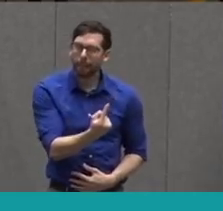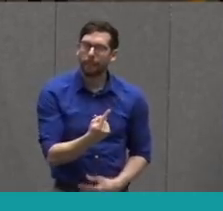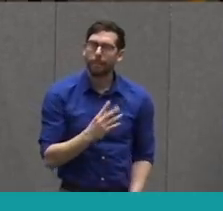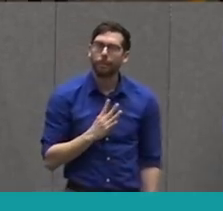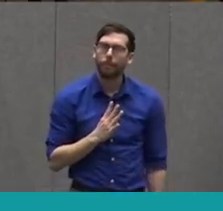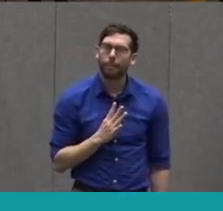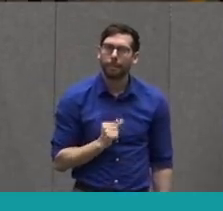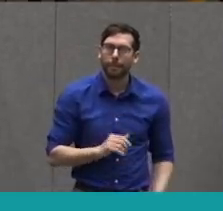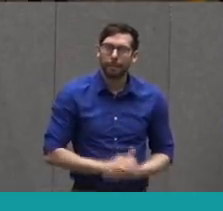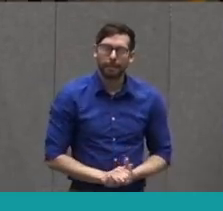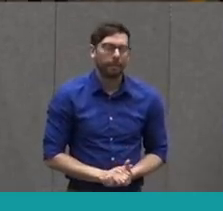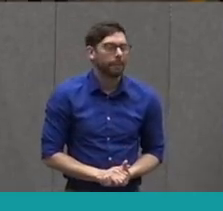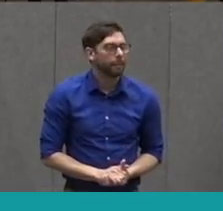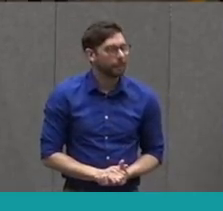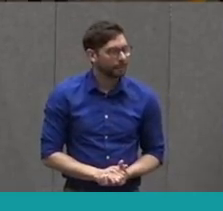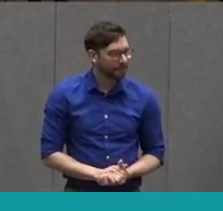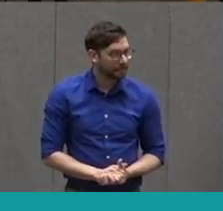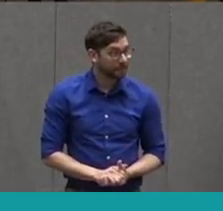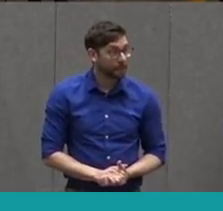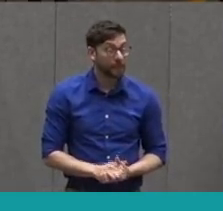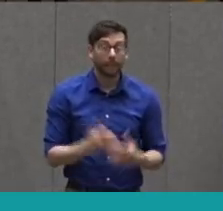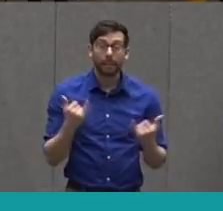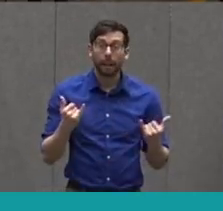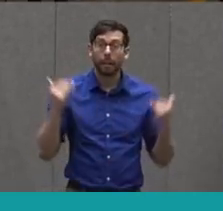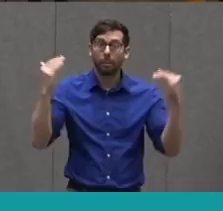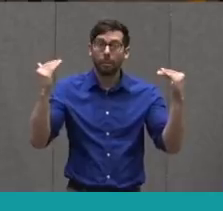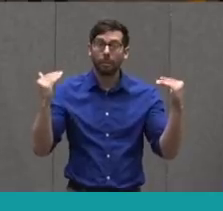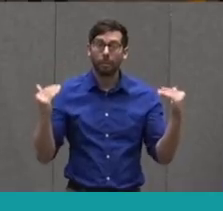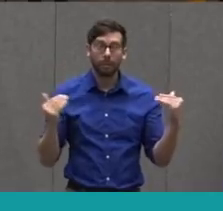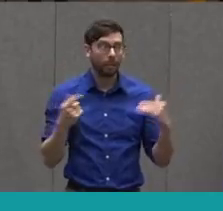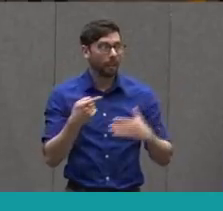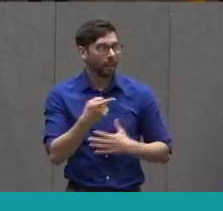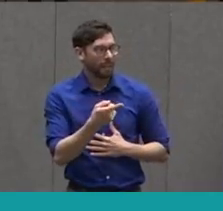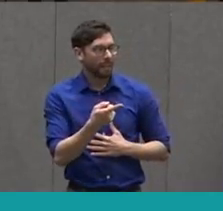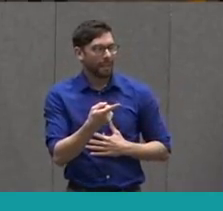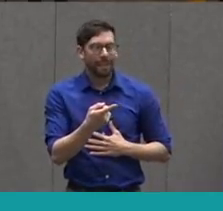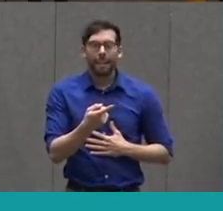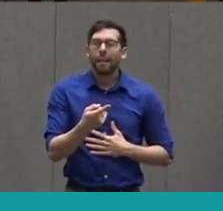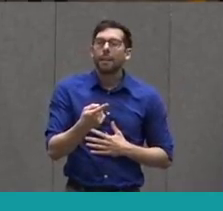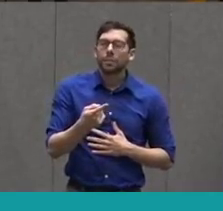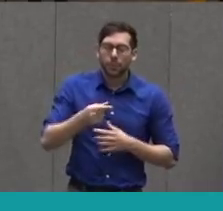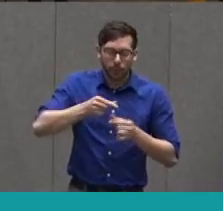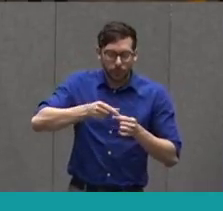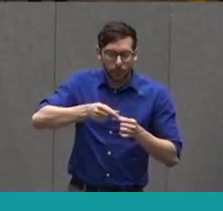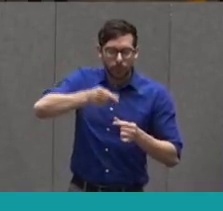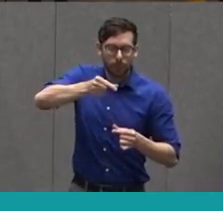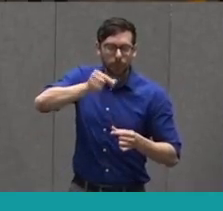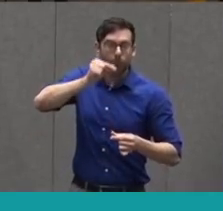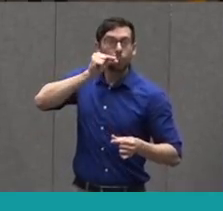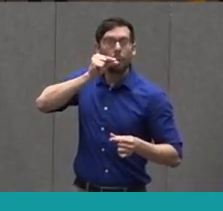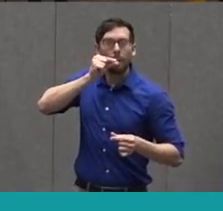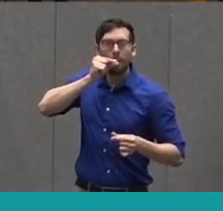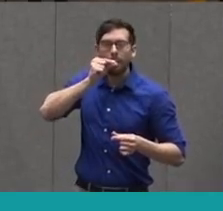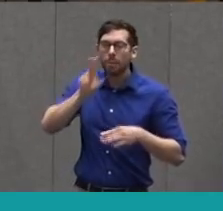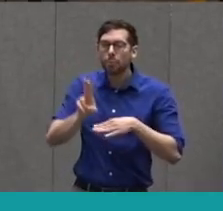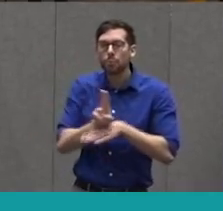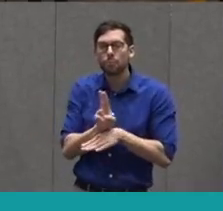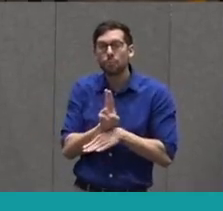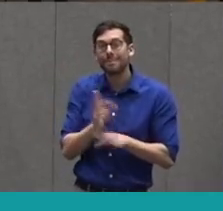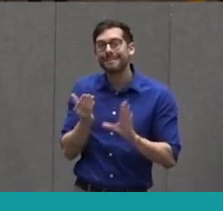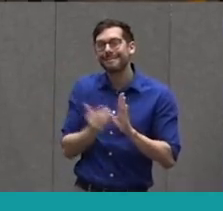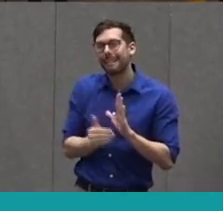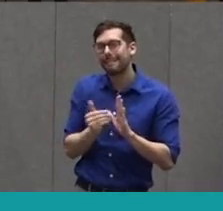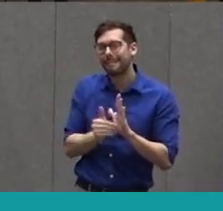How about this? This is a reusable straw. So I don't throw these away. I wash